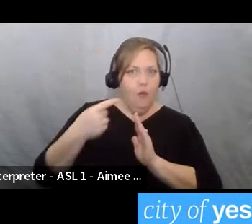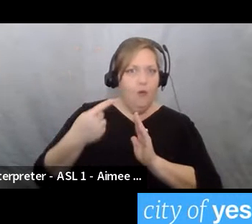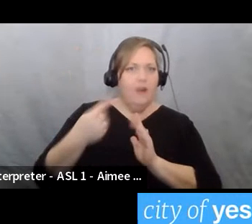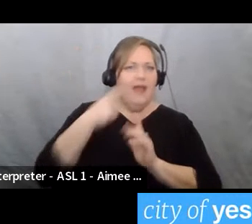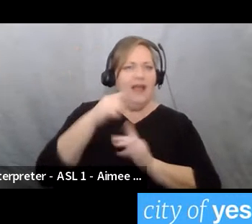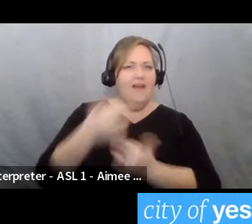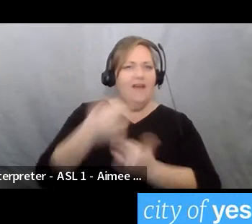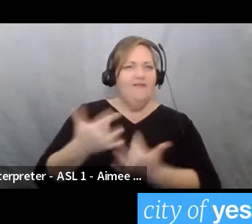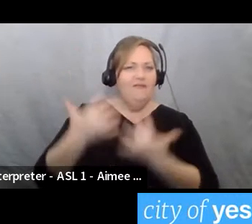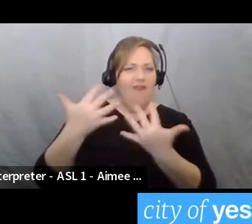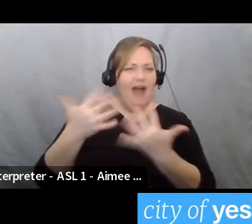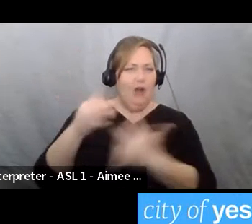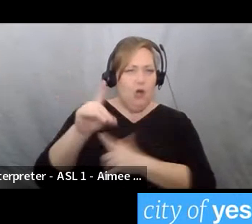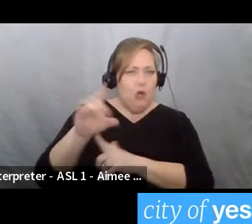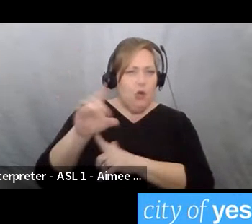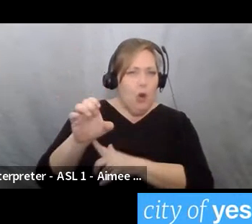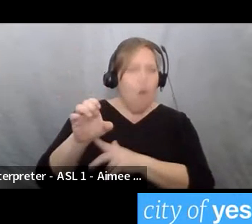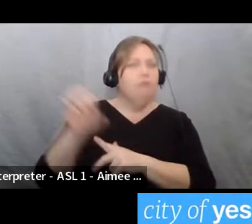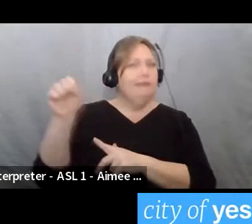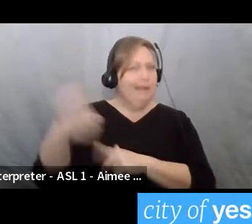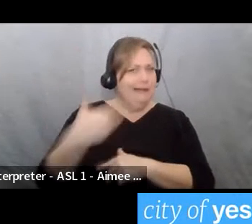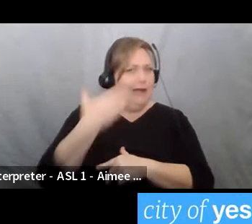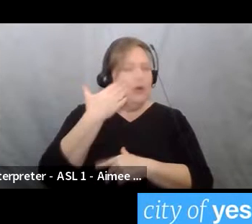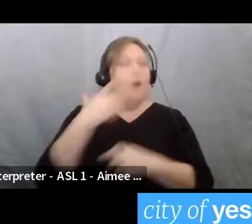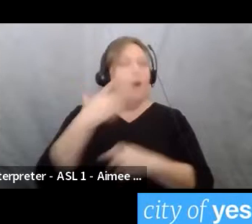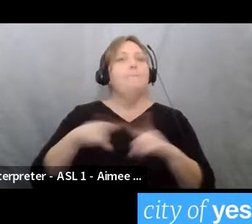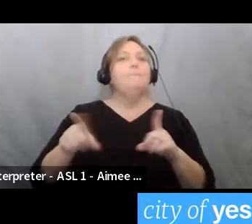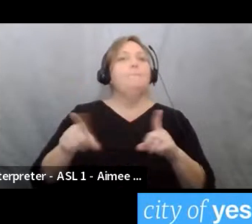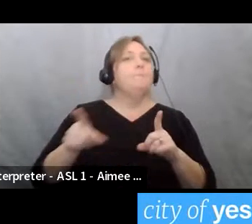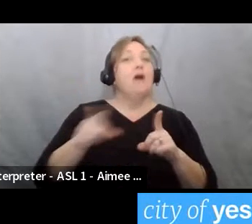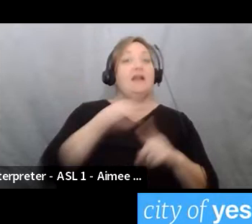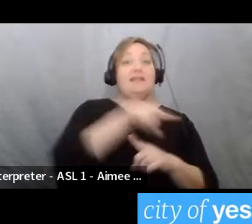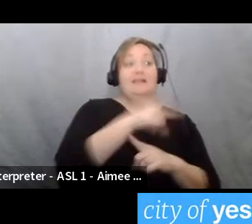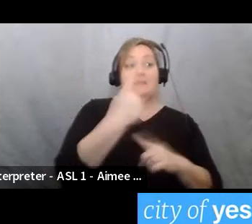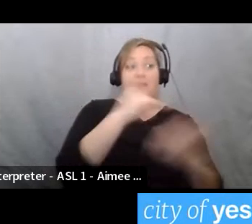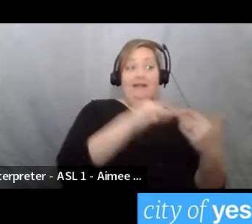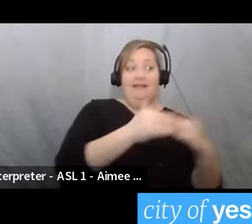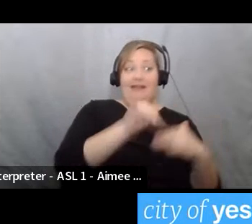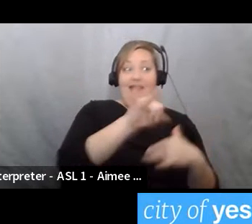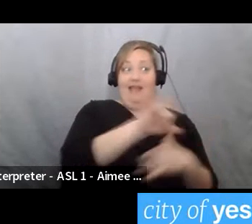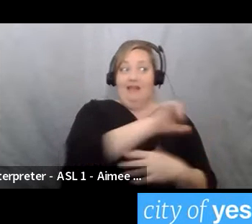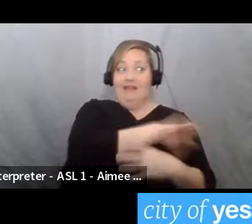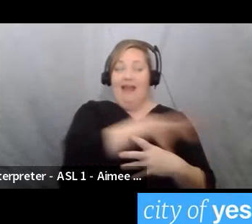code, but is this something that the city of Yes can help with, or what other